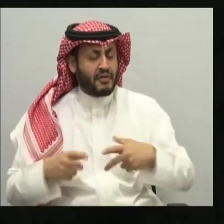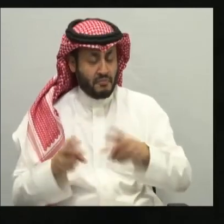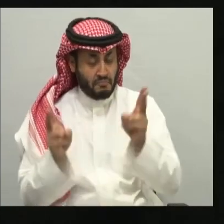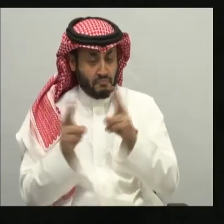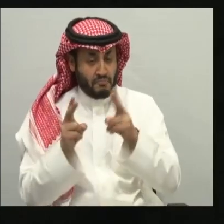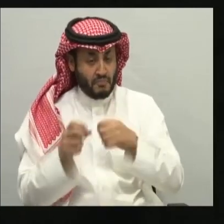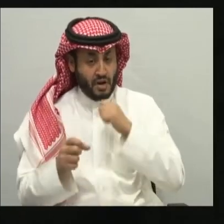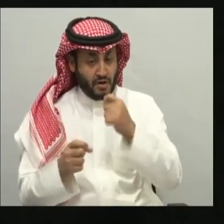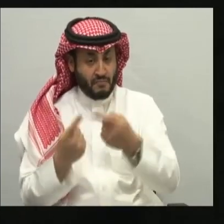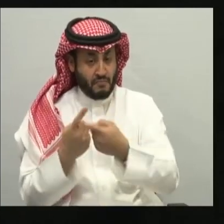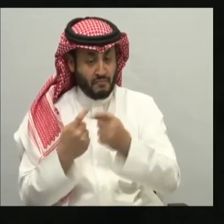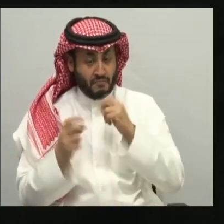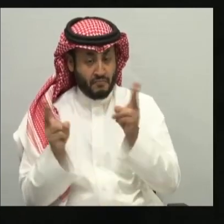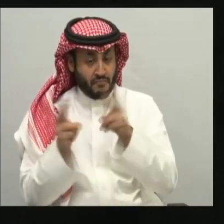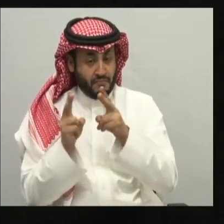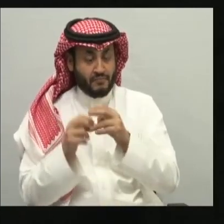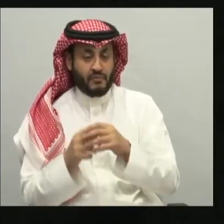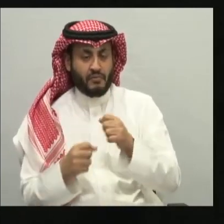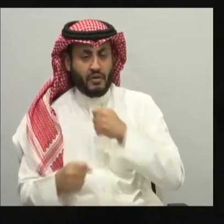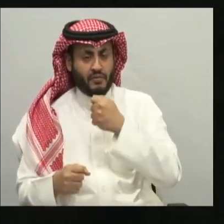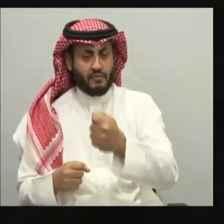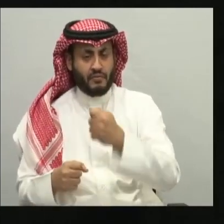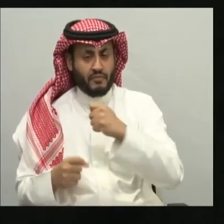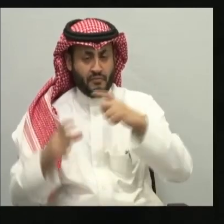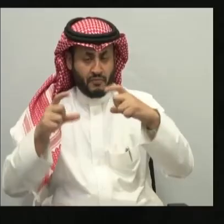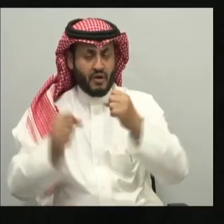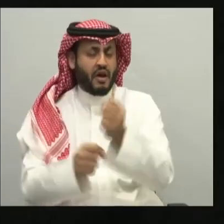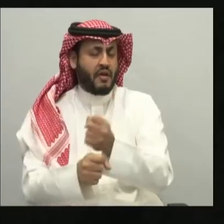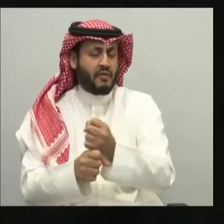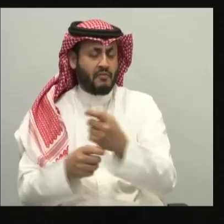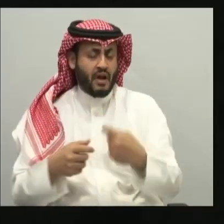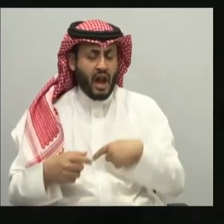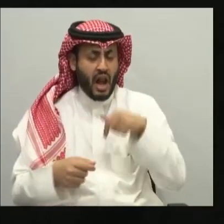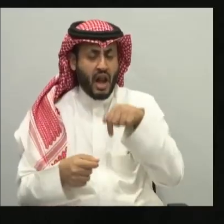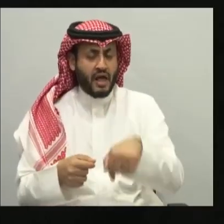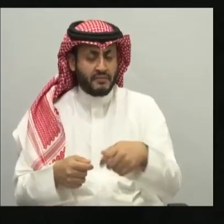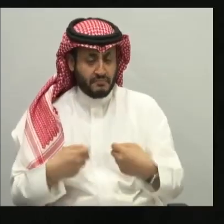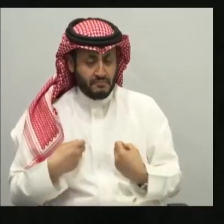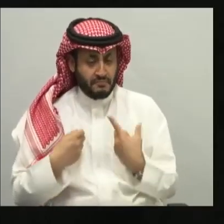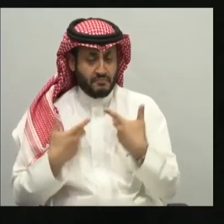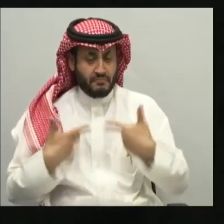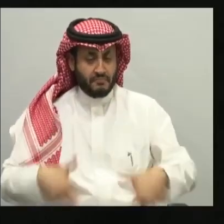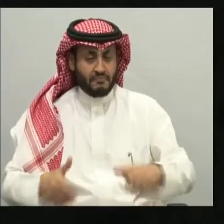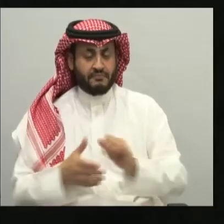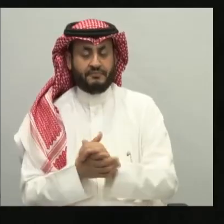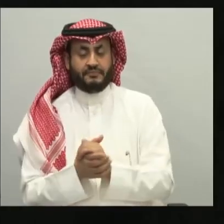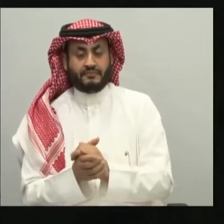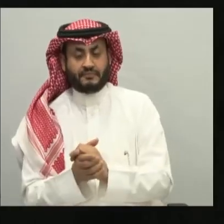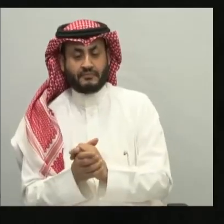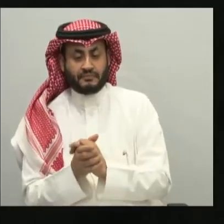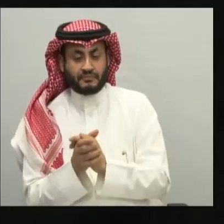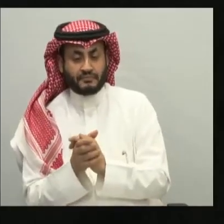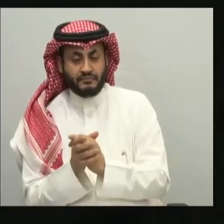someone maybe for the first time, and maybe for a work or a business or an interview in Mark's